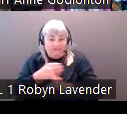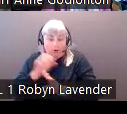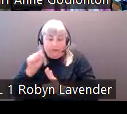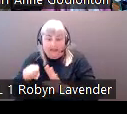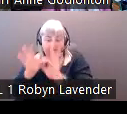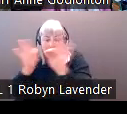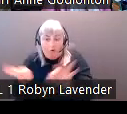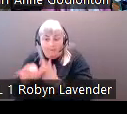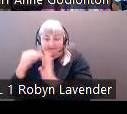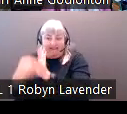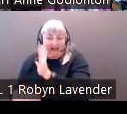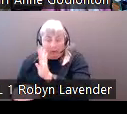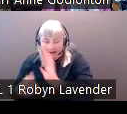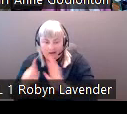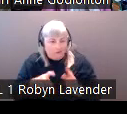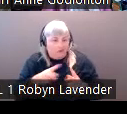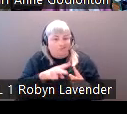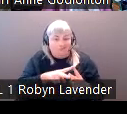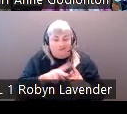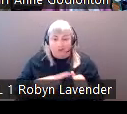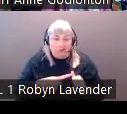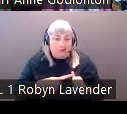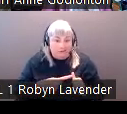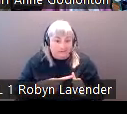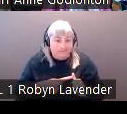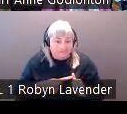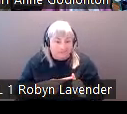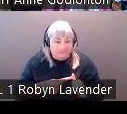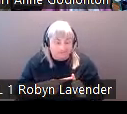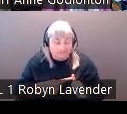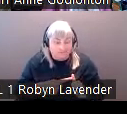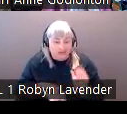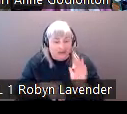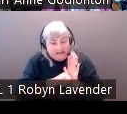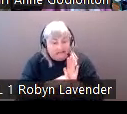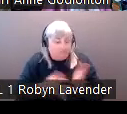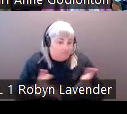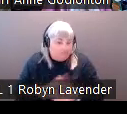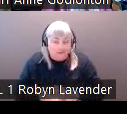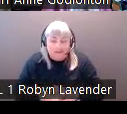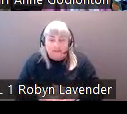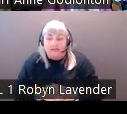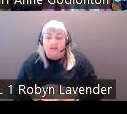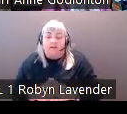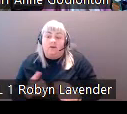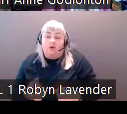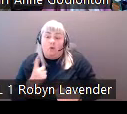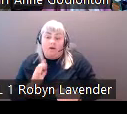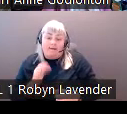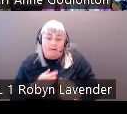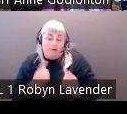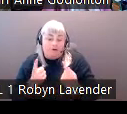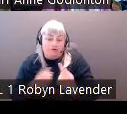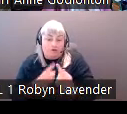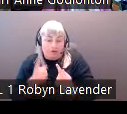and get seniors housed in the community. One of the struggles that we face is that, like